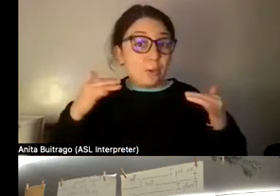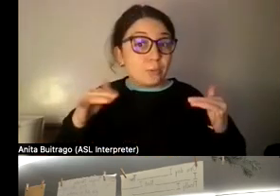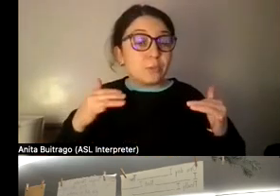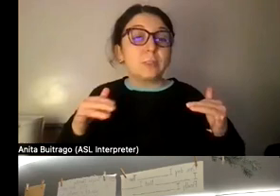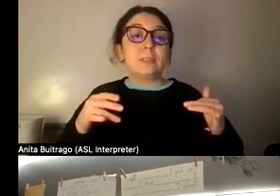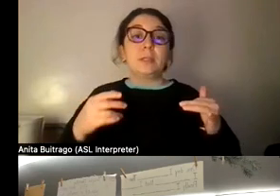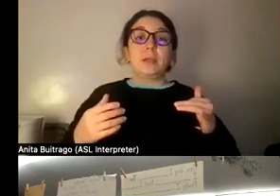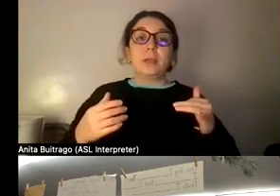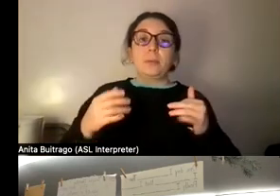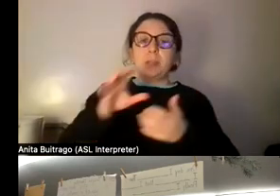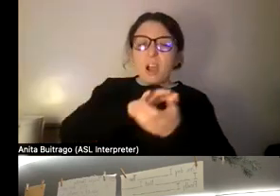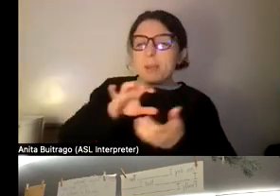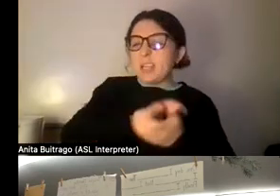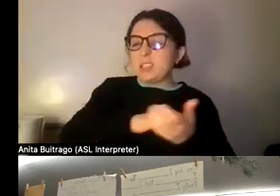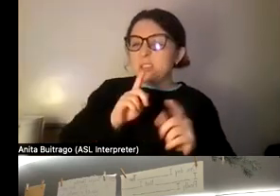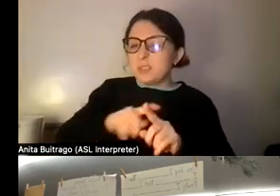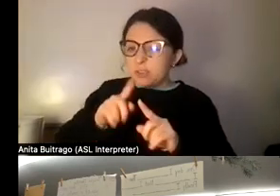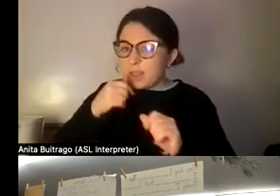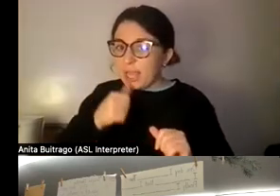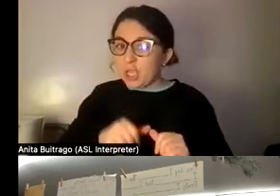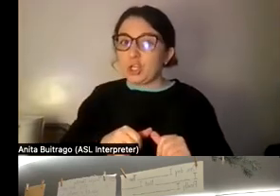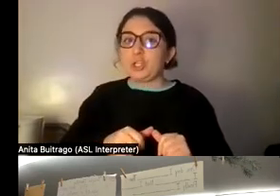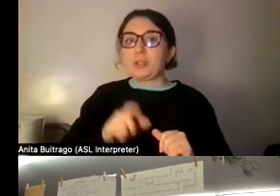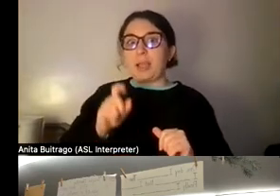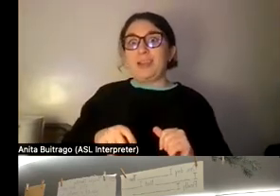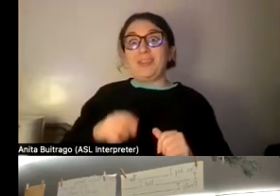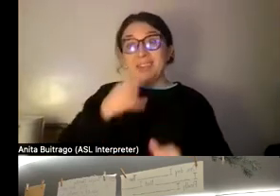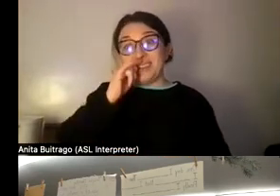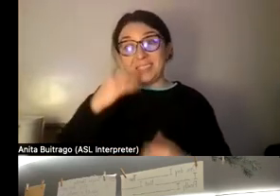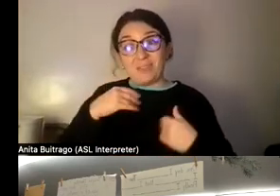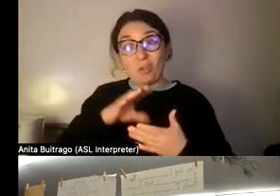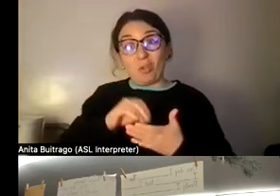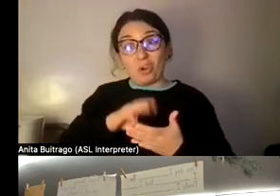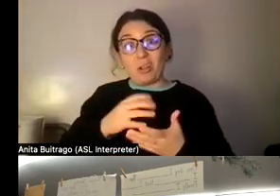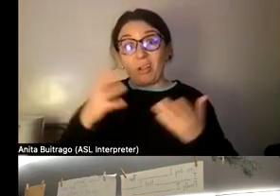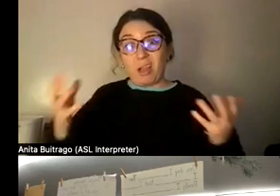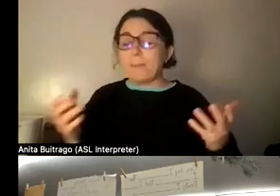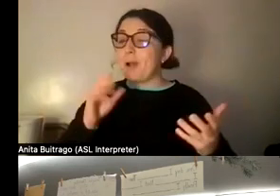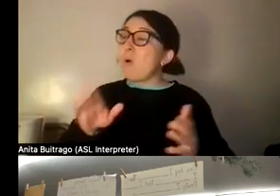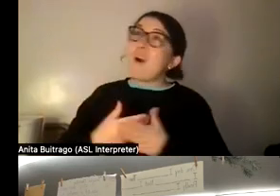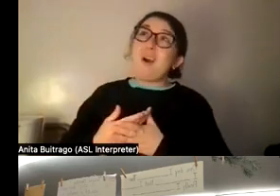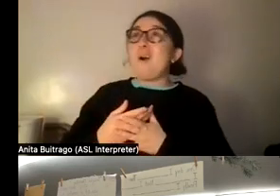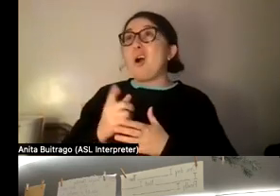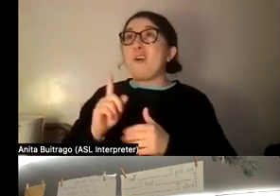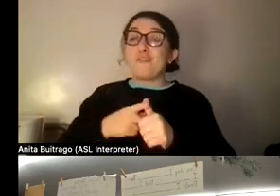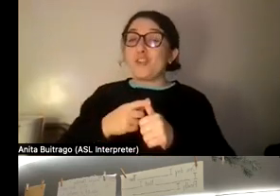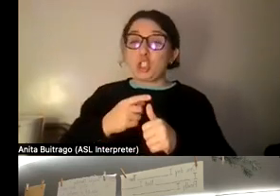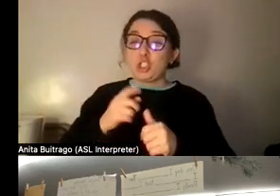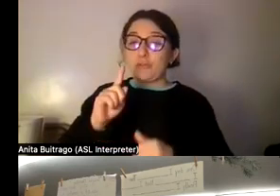letter combinations. So kids have to learn a lot, and they don't learn it all in first grade. They learn the basics in first grade, and then we